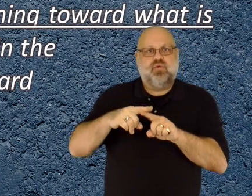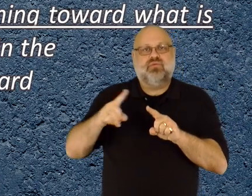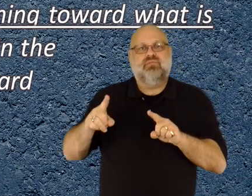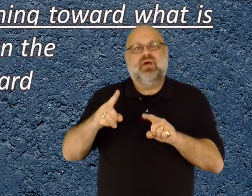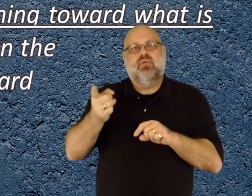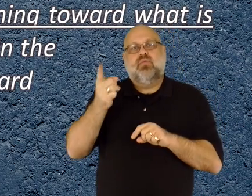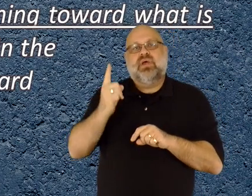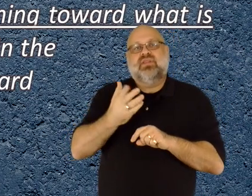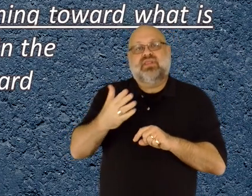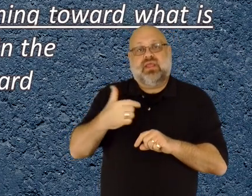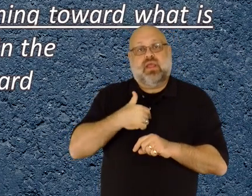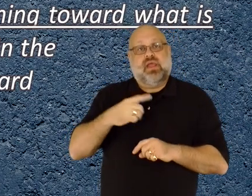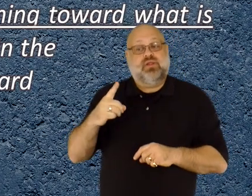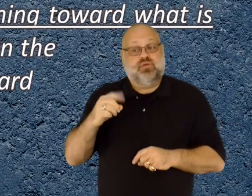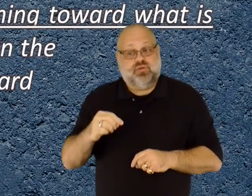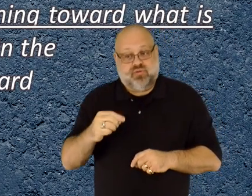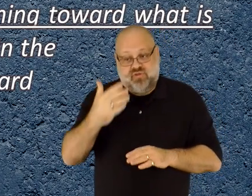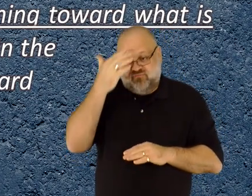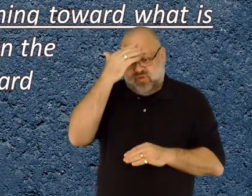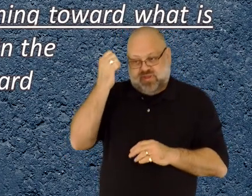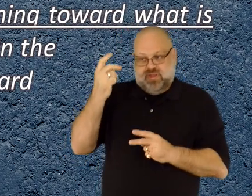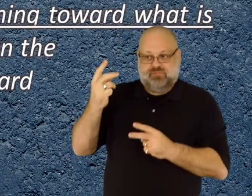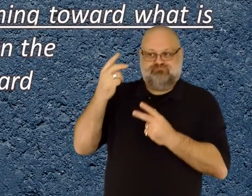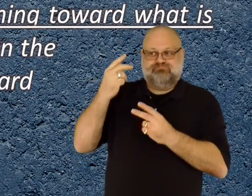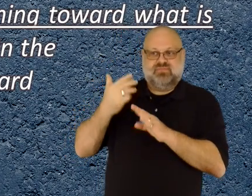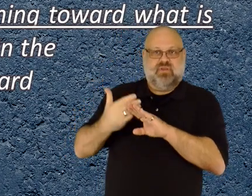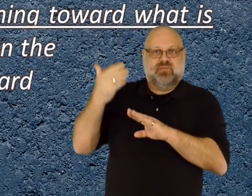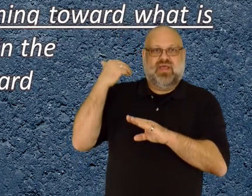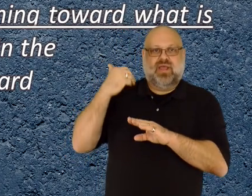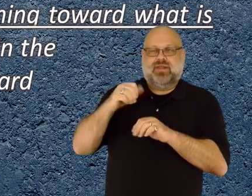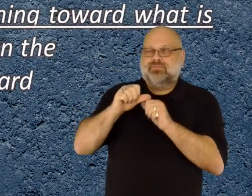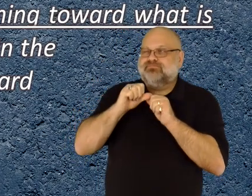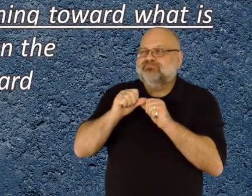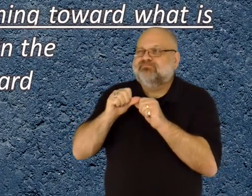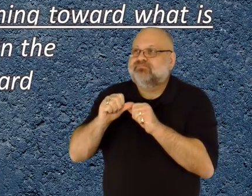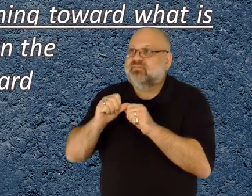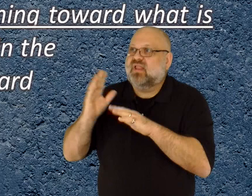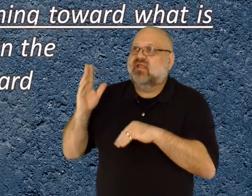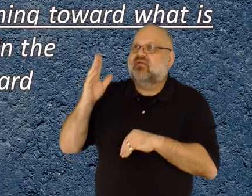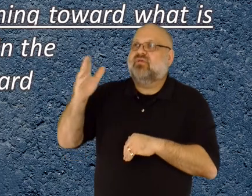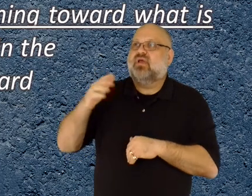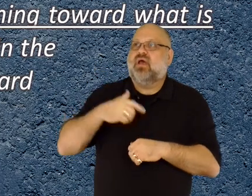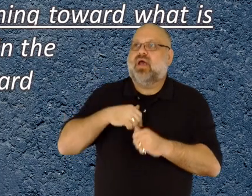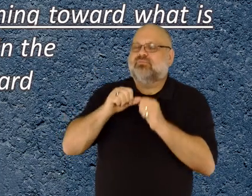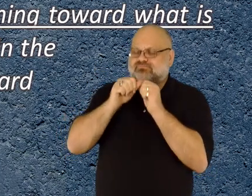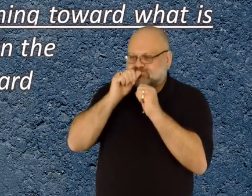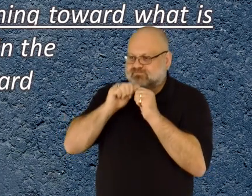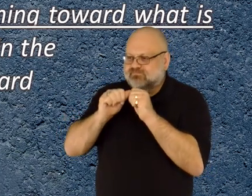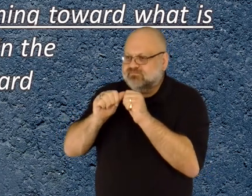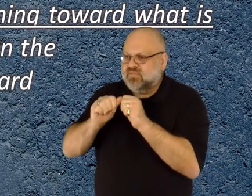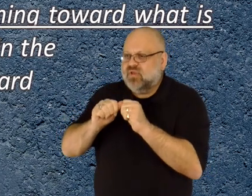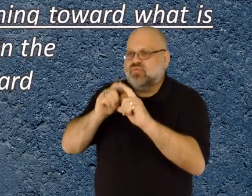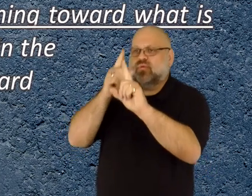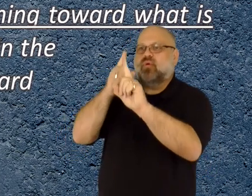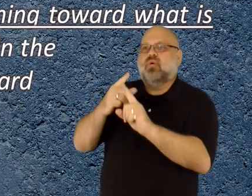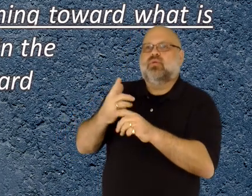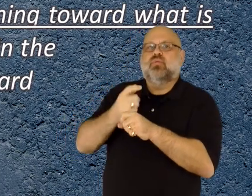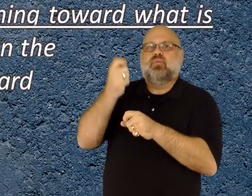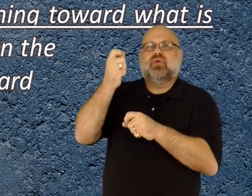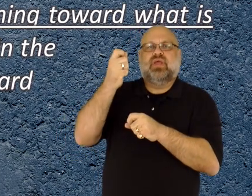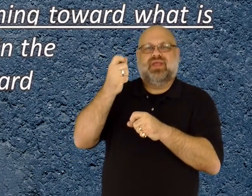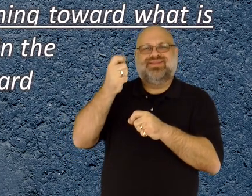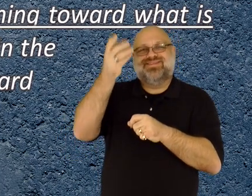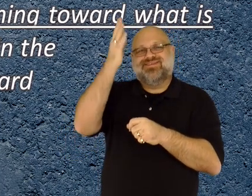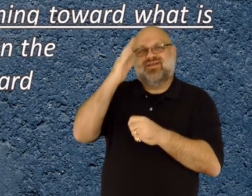one thing I do, forgetting what is behind and straining toward what is ahead, I press on toward the goal to win the prize for